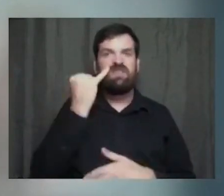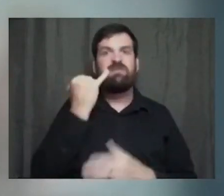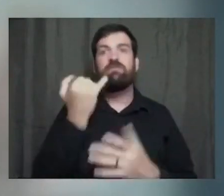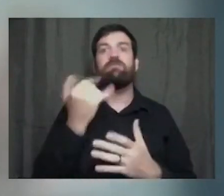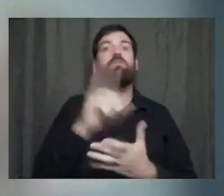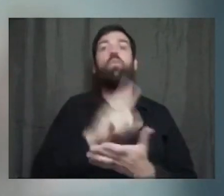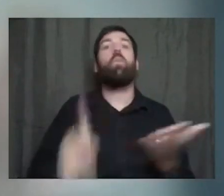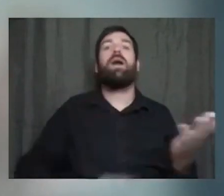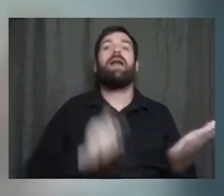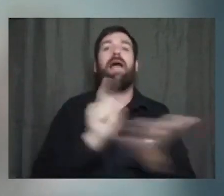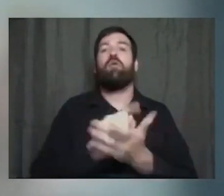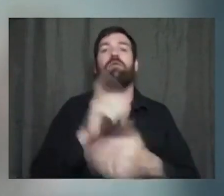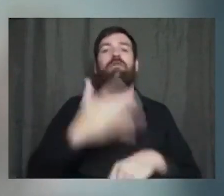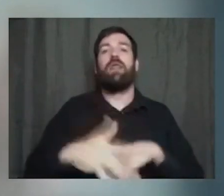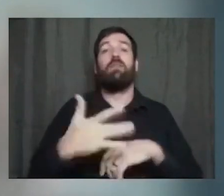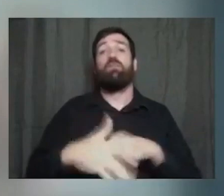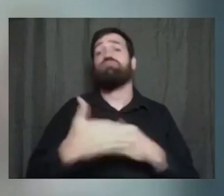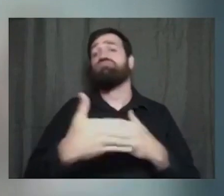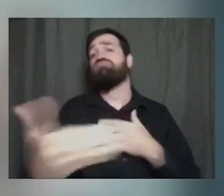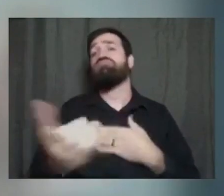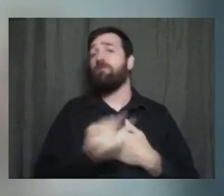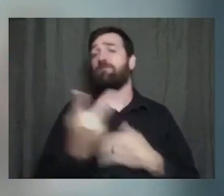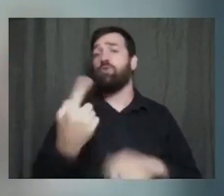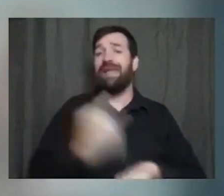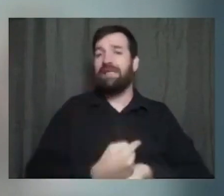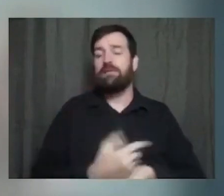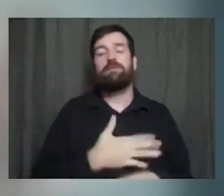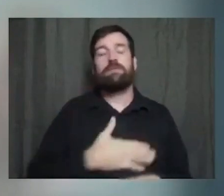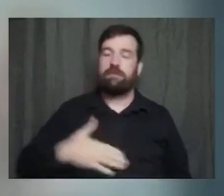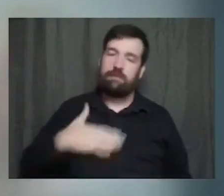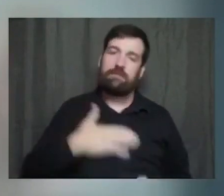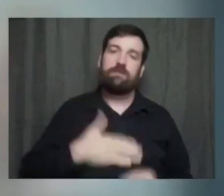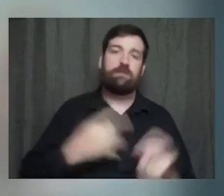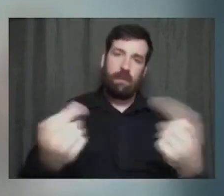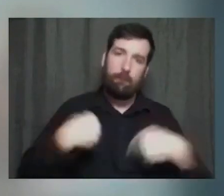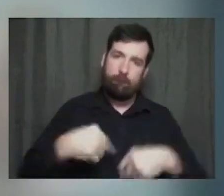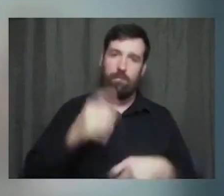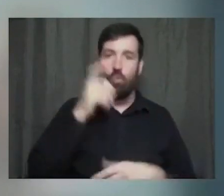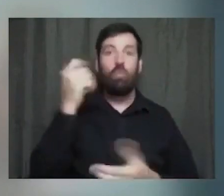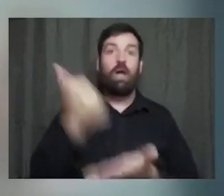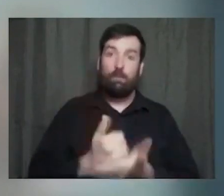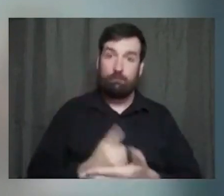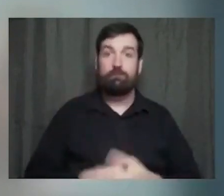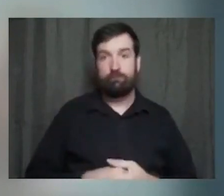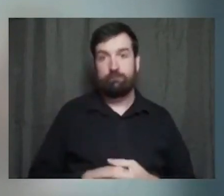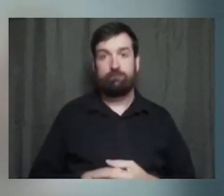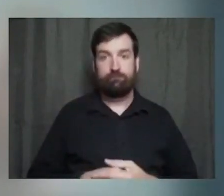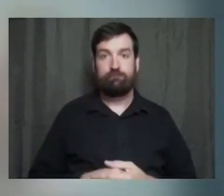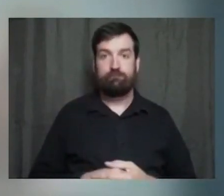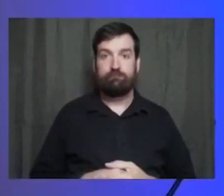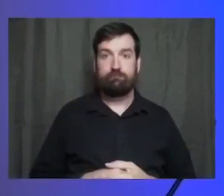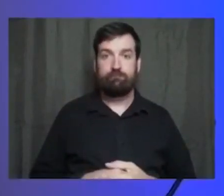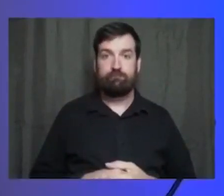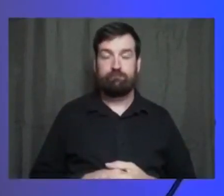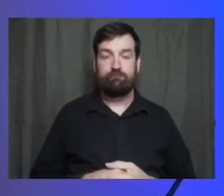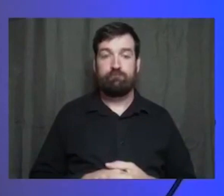next few days, please come in and donate. It does make a difference in your community. All right,